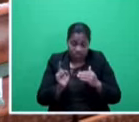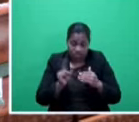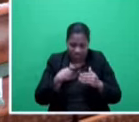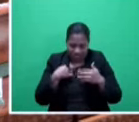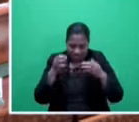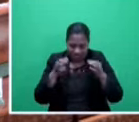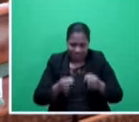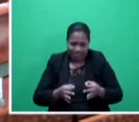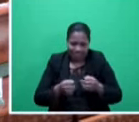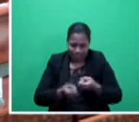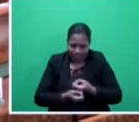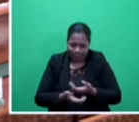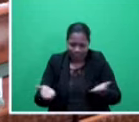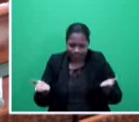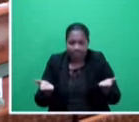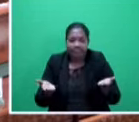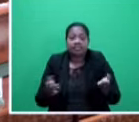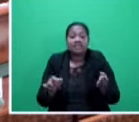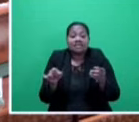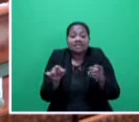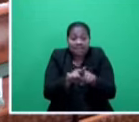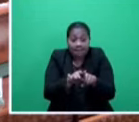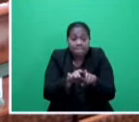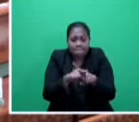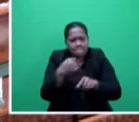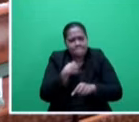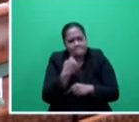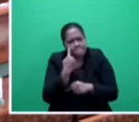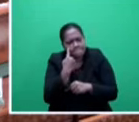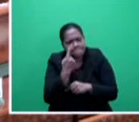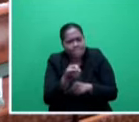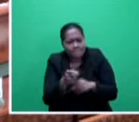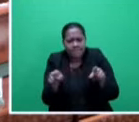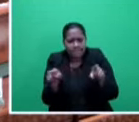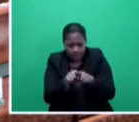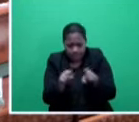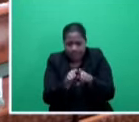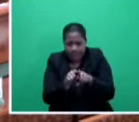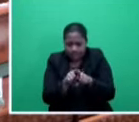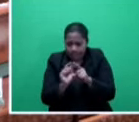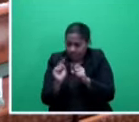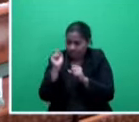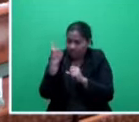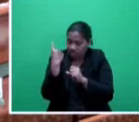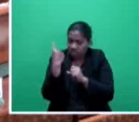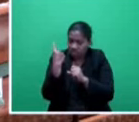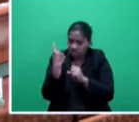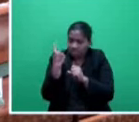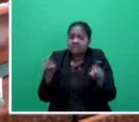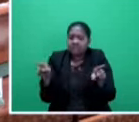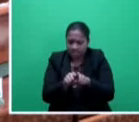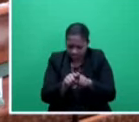delivered. But in the same vein, I note that this petition does not request a